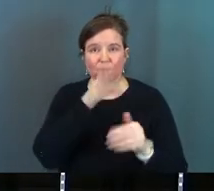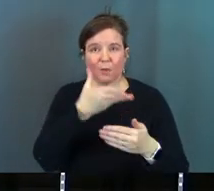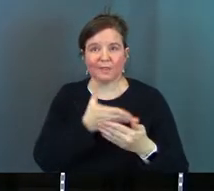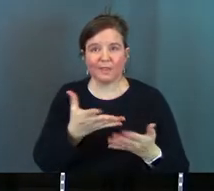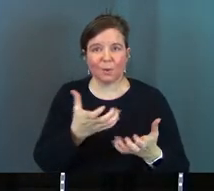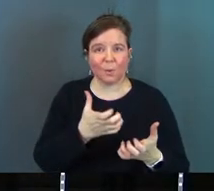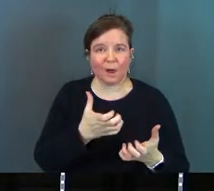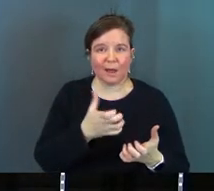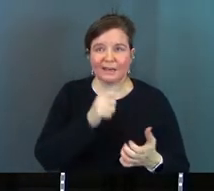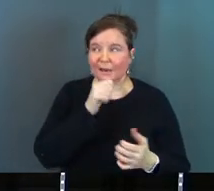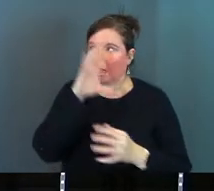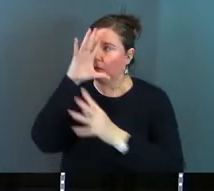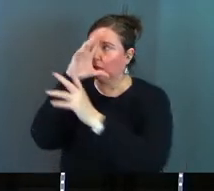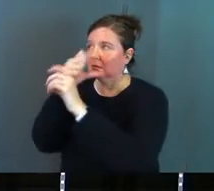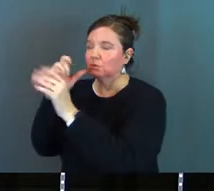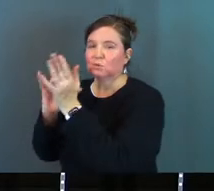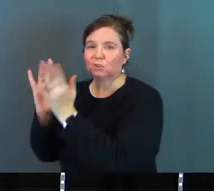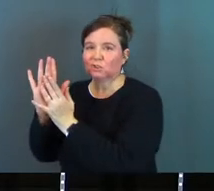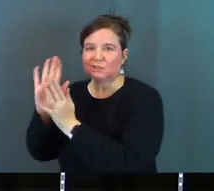not sold out to Jesus